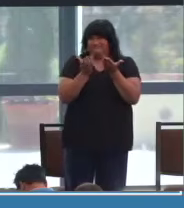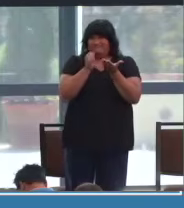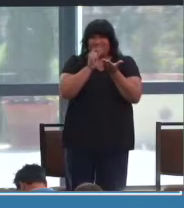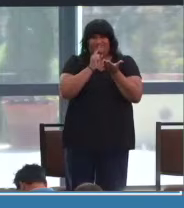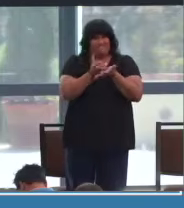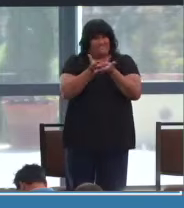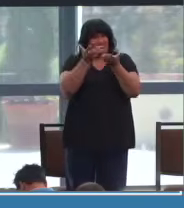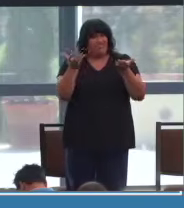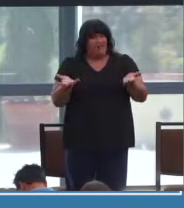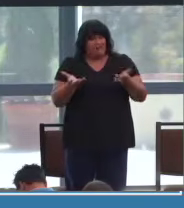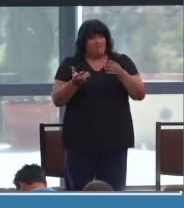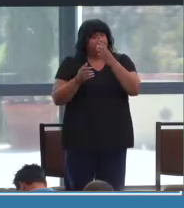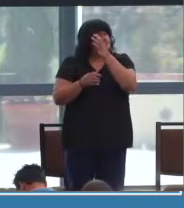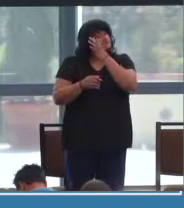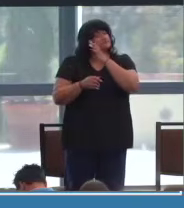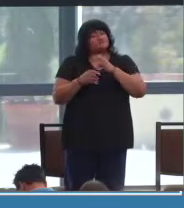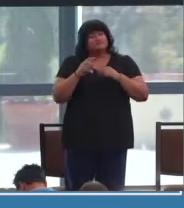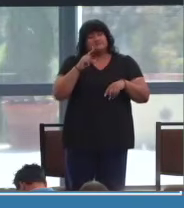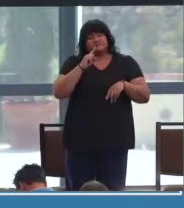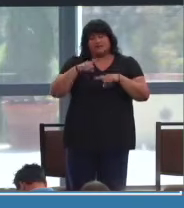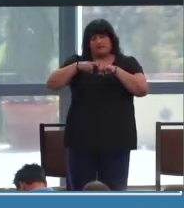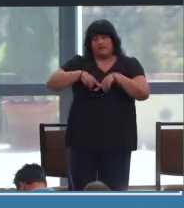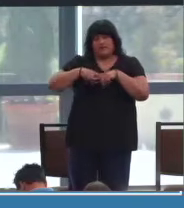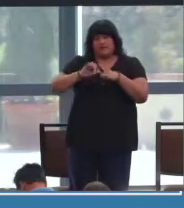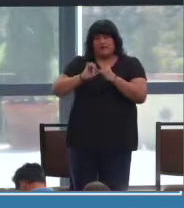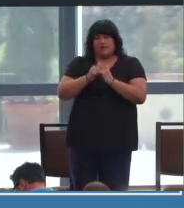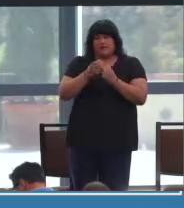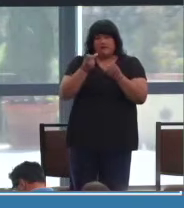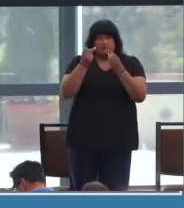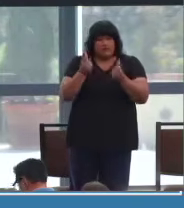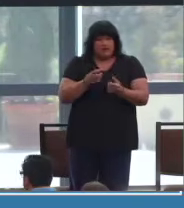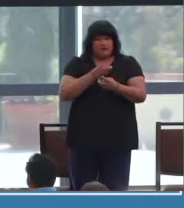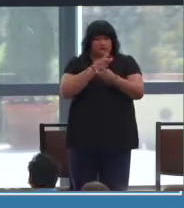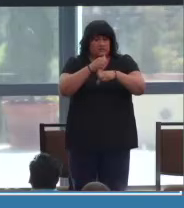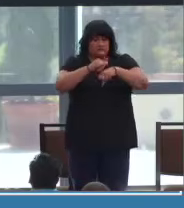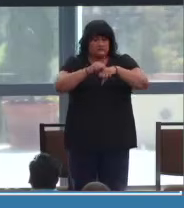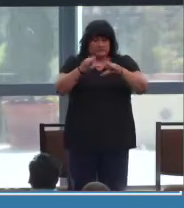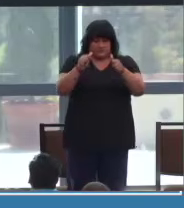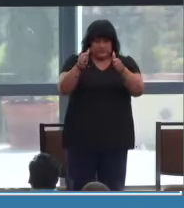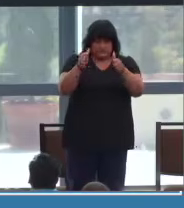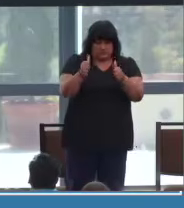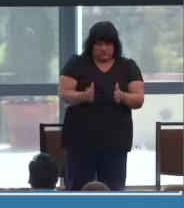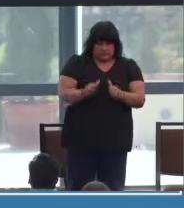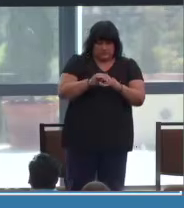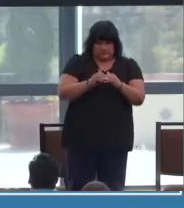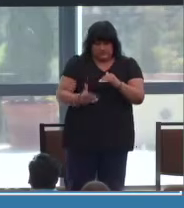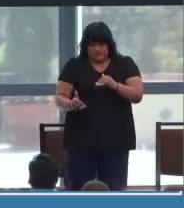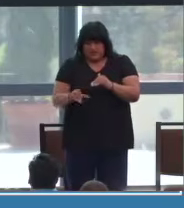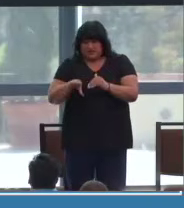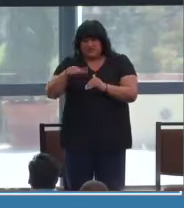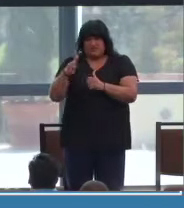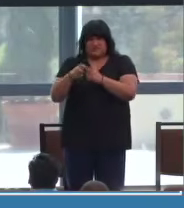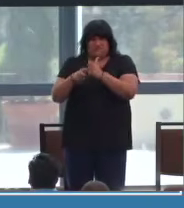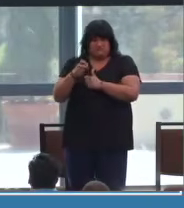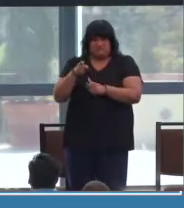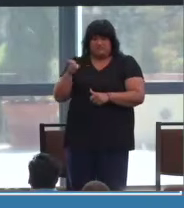have been, again, it all kind of depends on how quickly your bone density is decreasing and multiple different problems. There